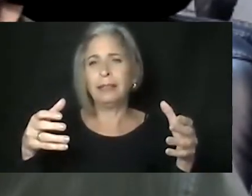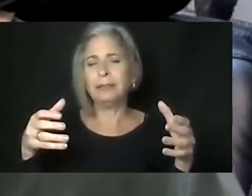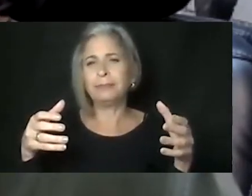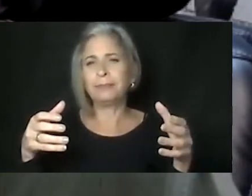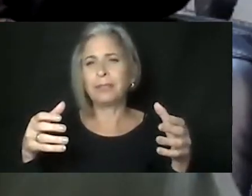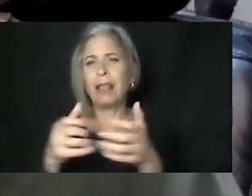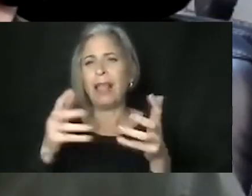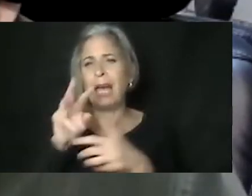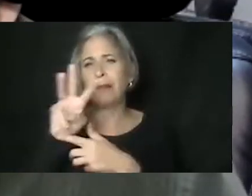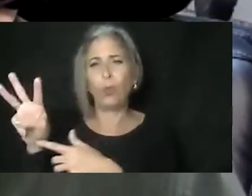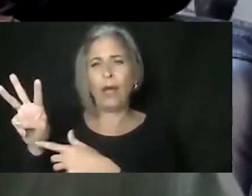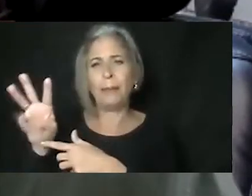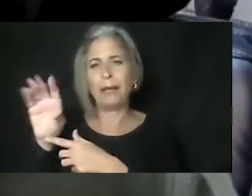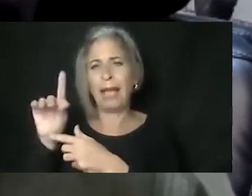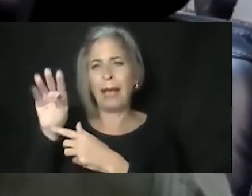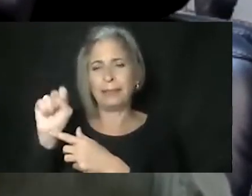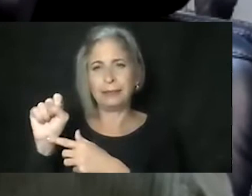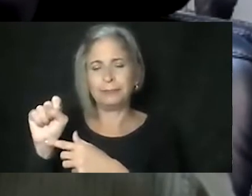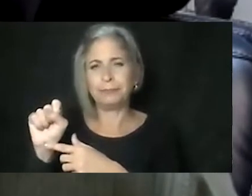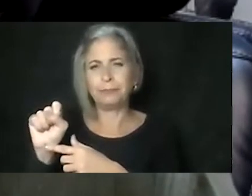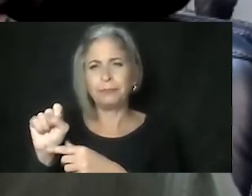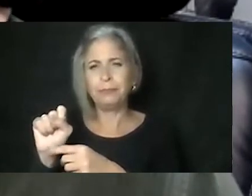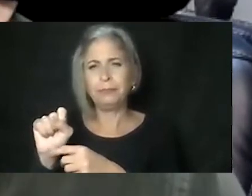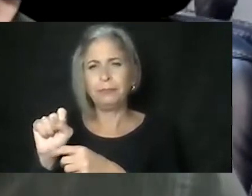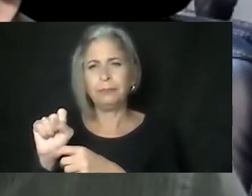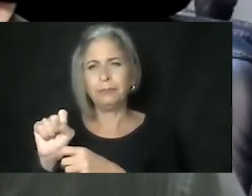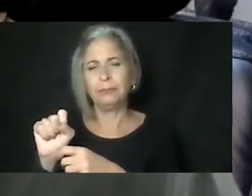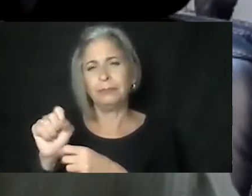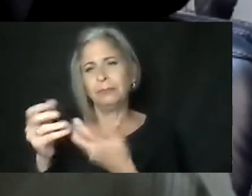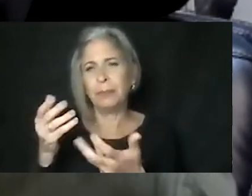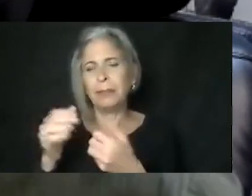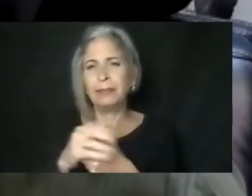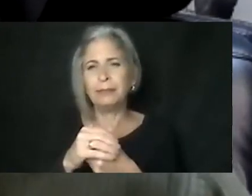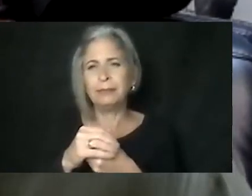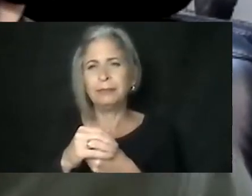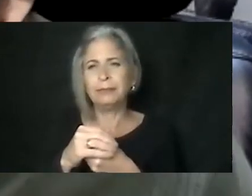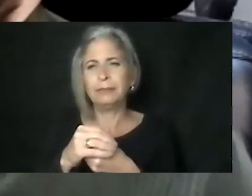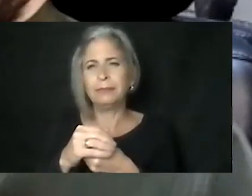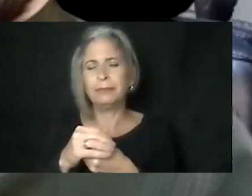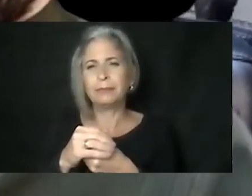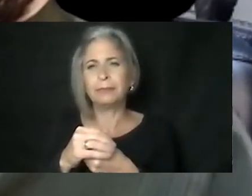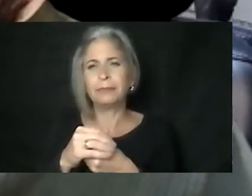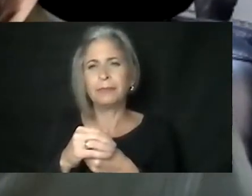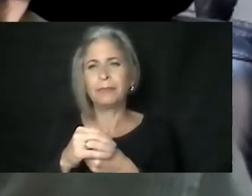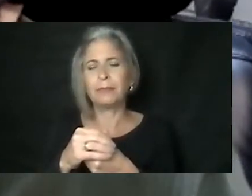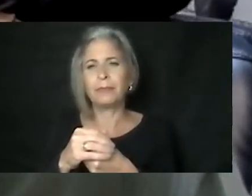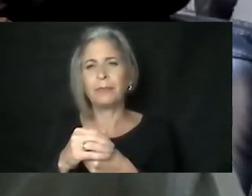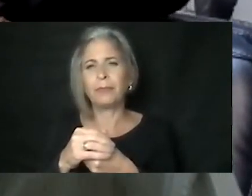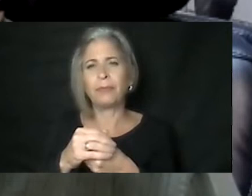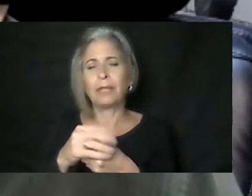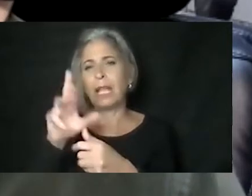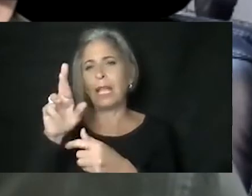lot of webcomics over on the might be anyway one of the kind of wikis on